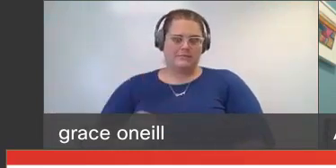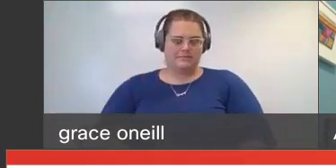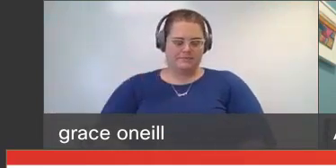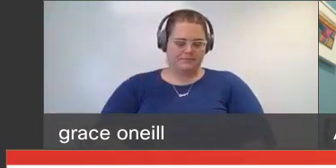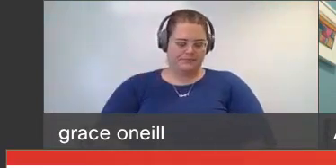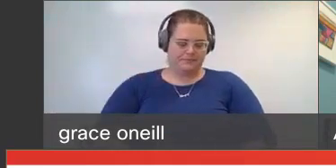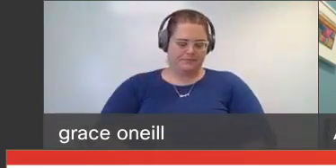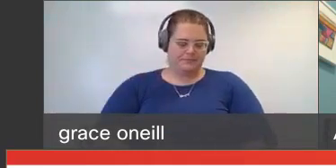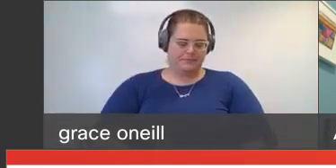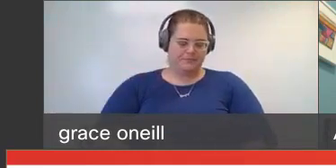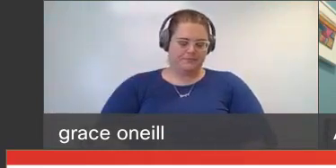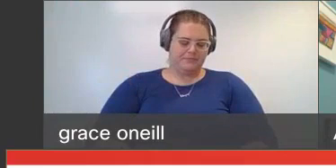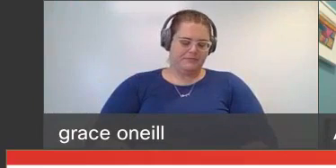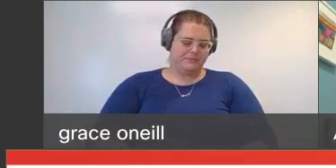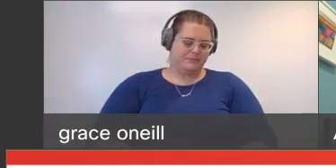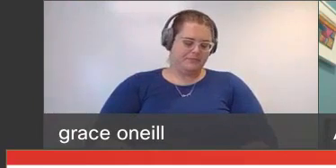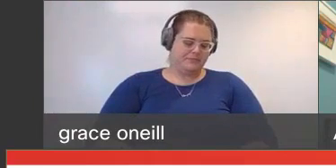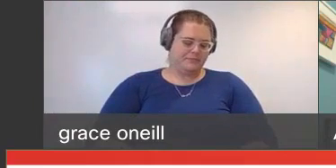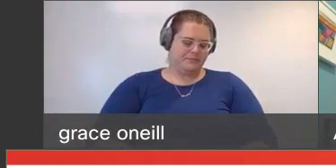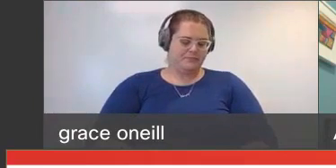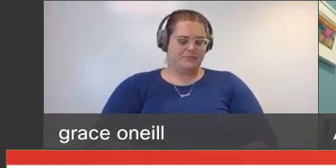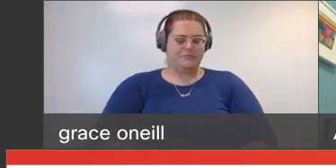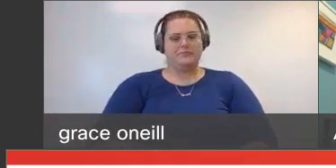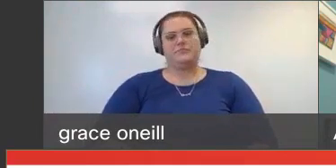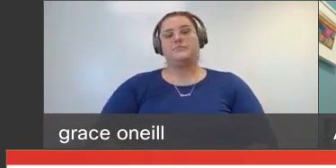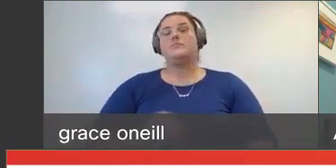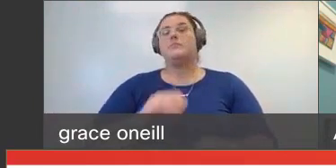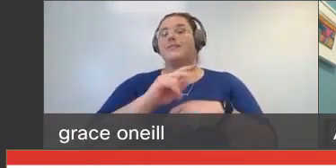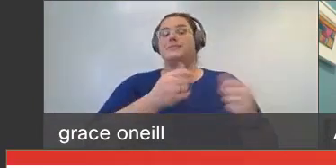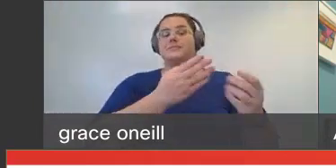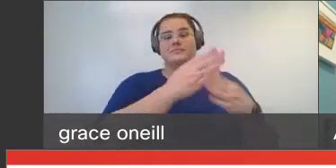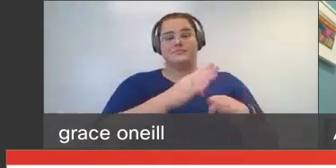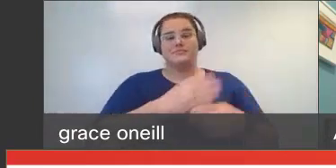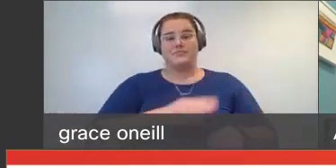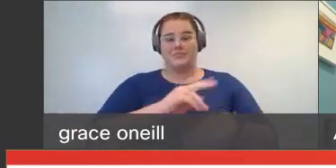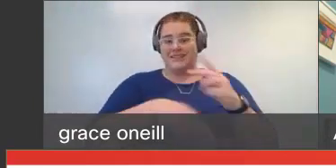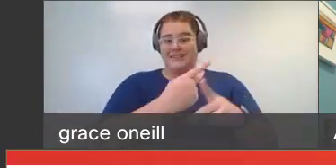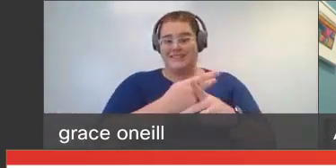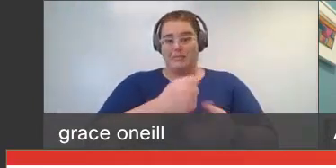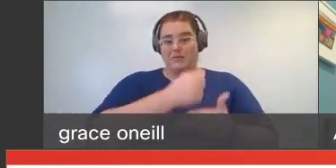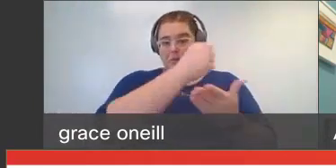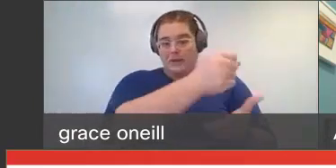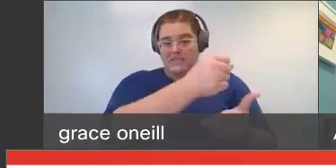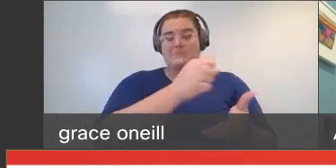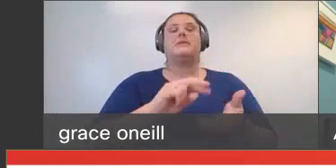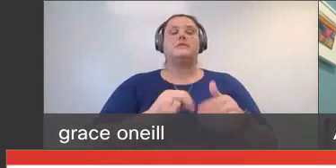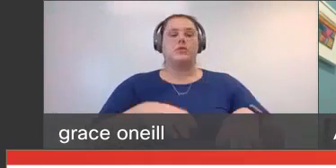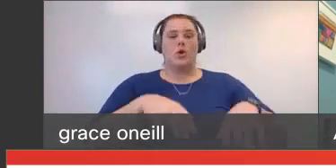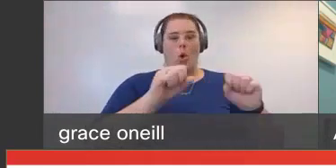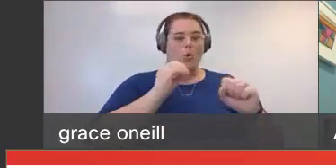And by placement type, this has been 100 people, I'm sorry, 9 people in host